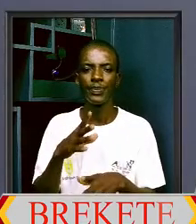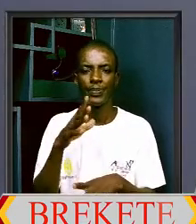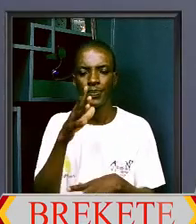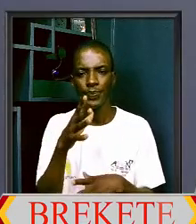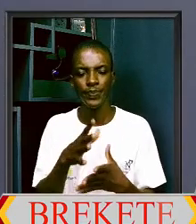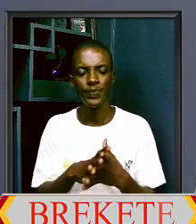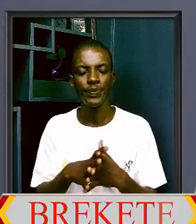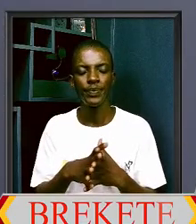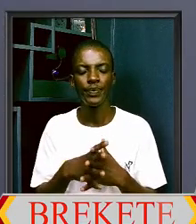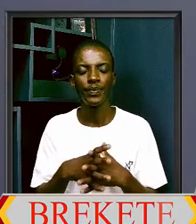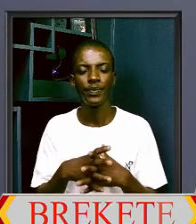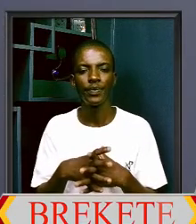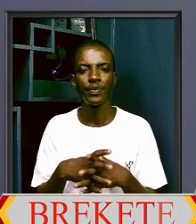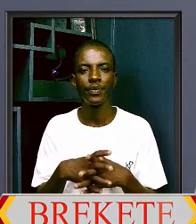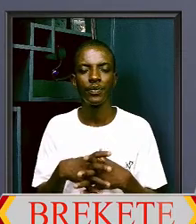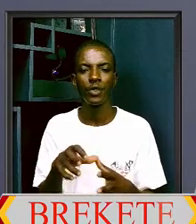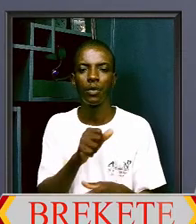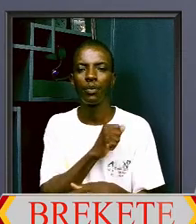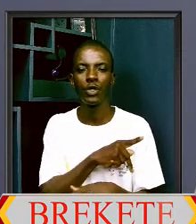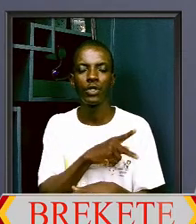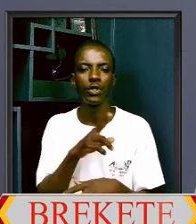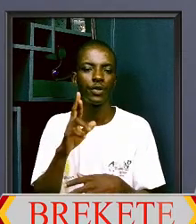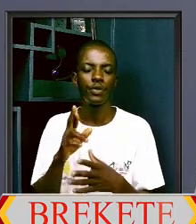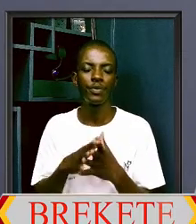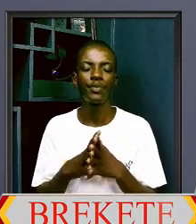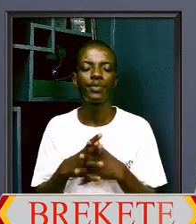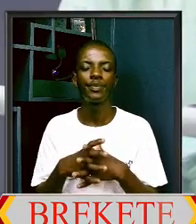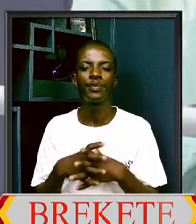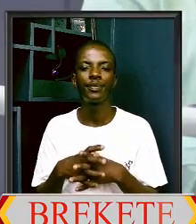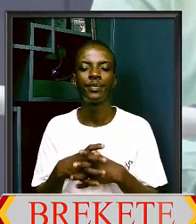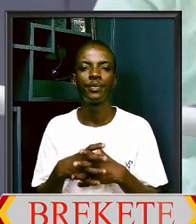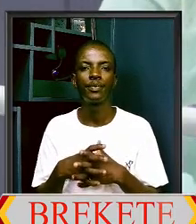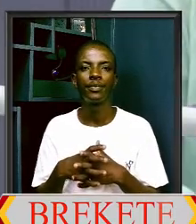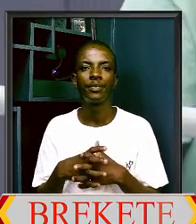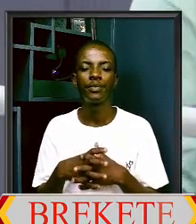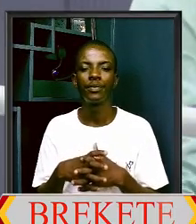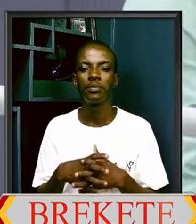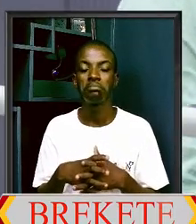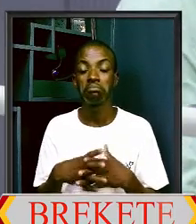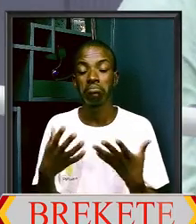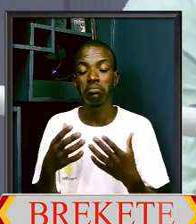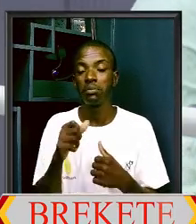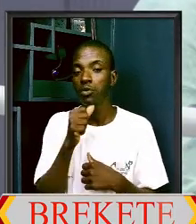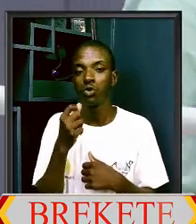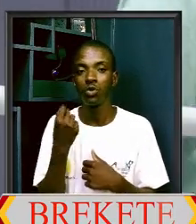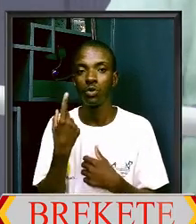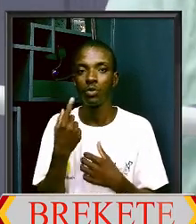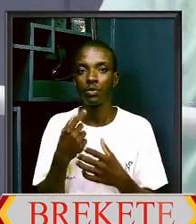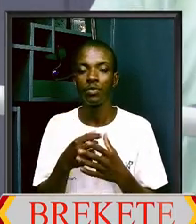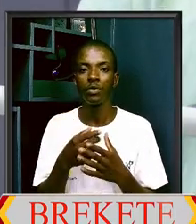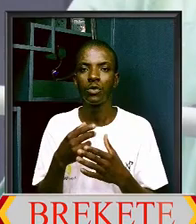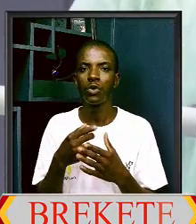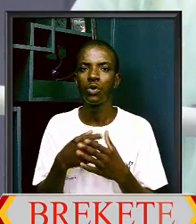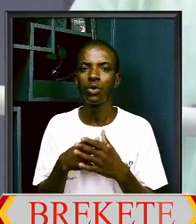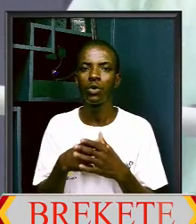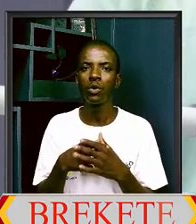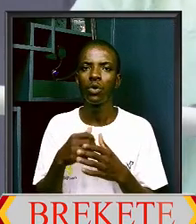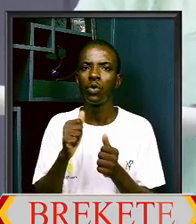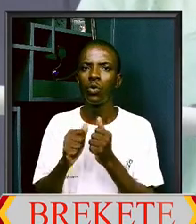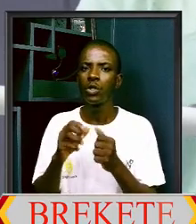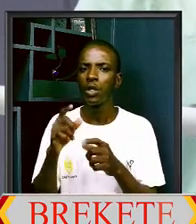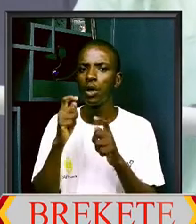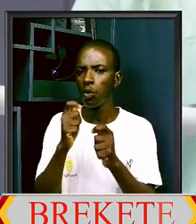like9 yes ma' thank you make we appreciate thank you yes Francis D which award